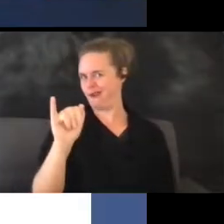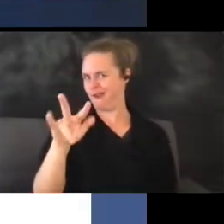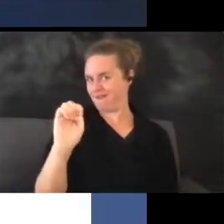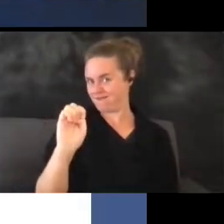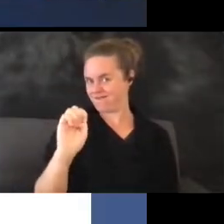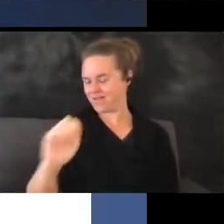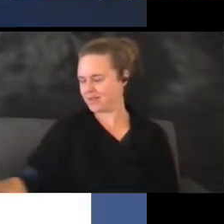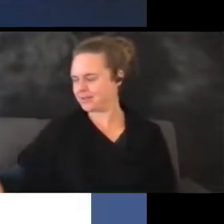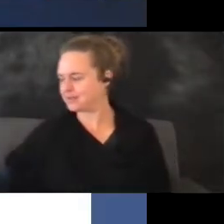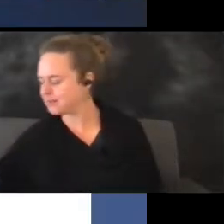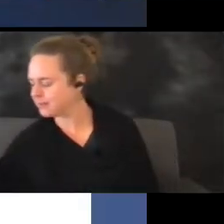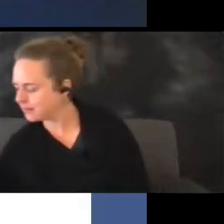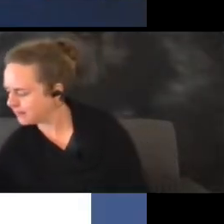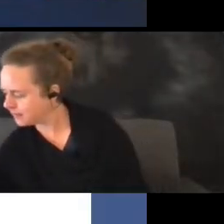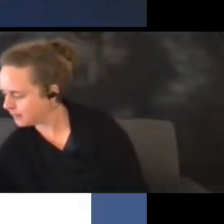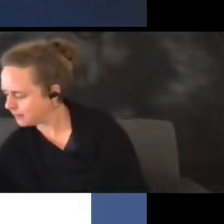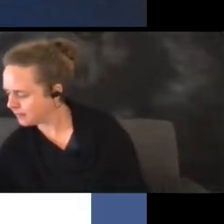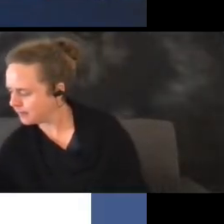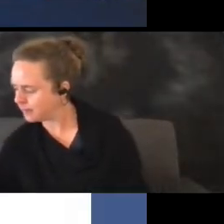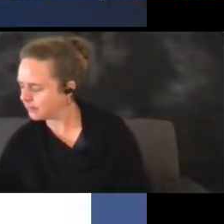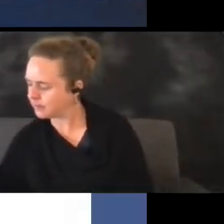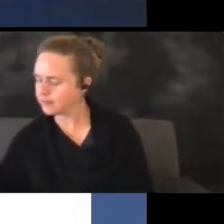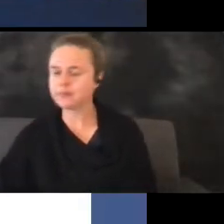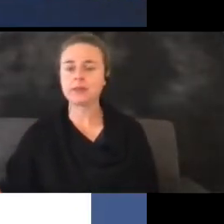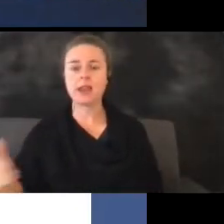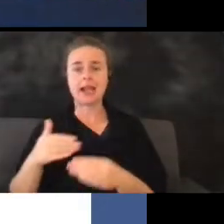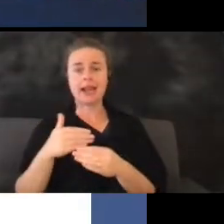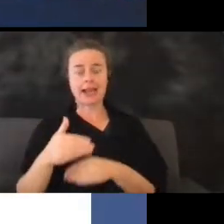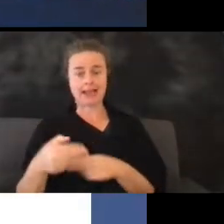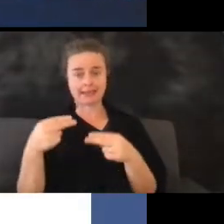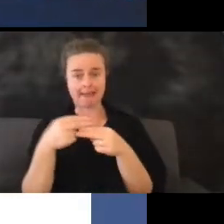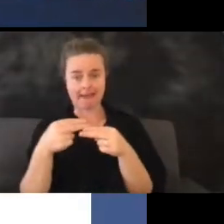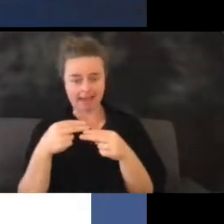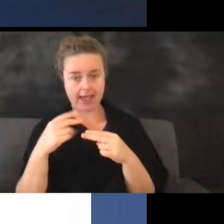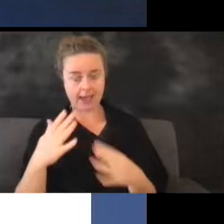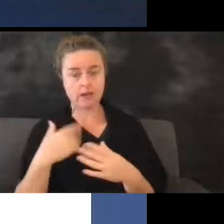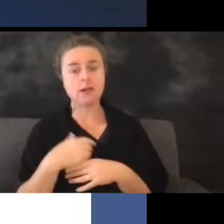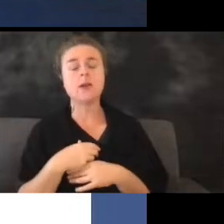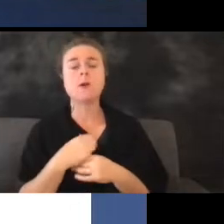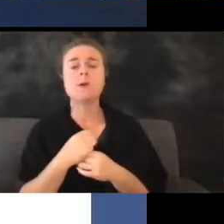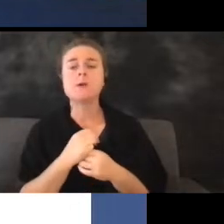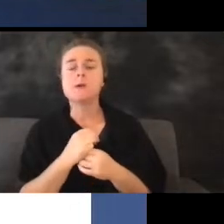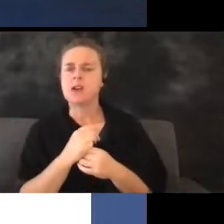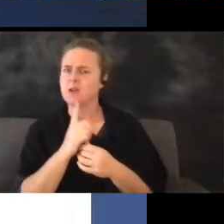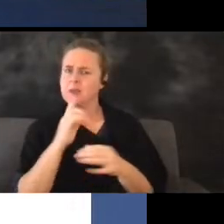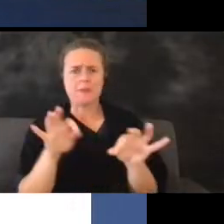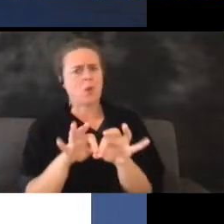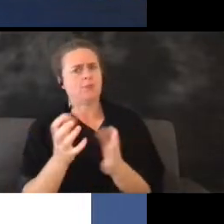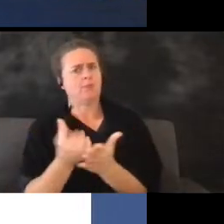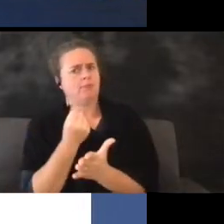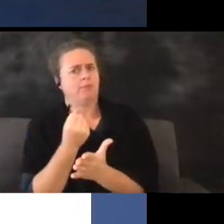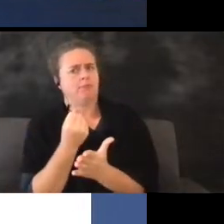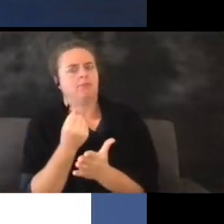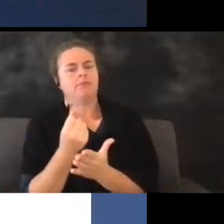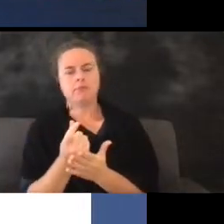The next slide, I just think it's really important before we talk about what we're going to do about it. We have to really think about what I